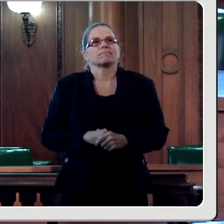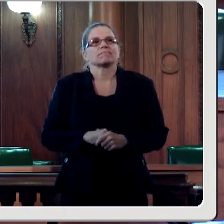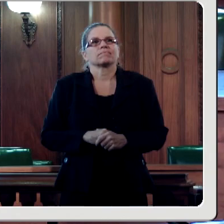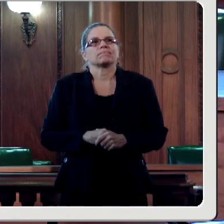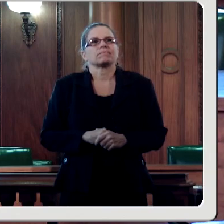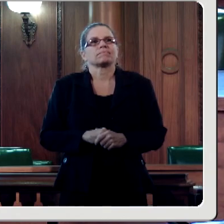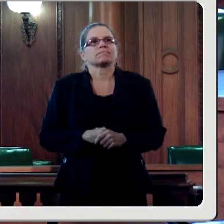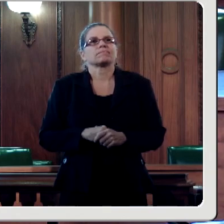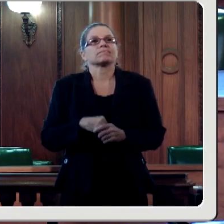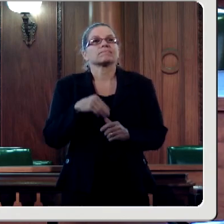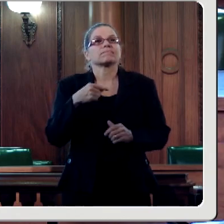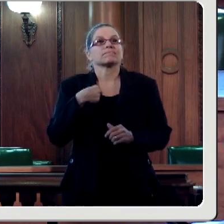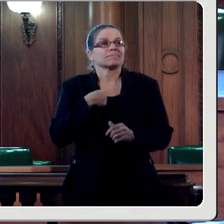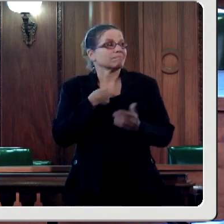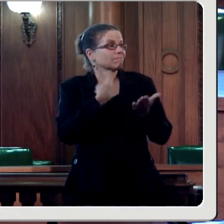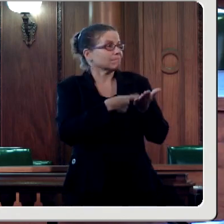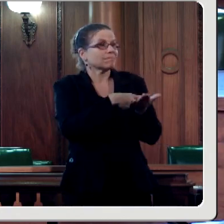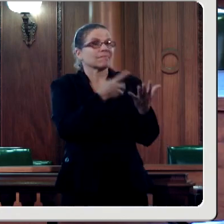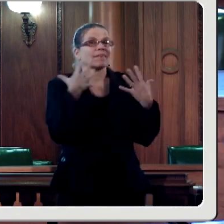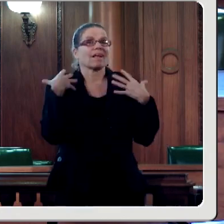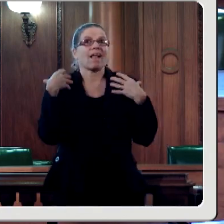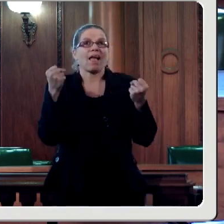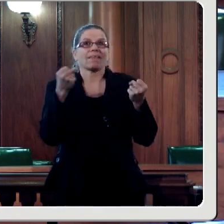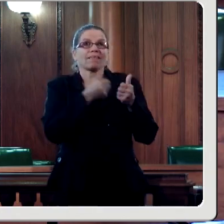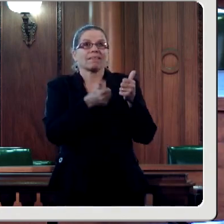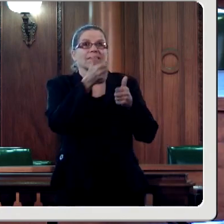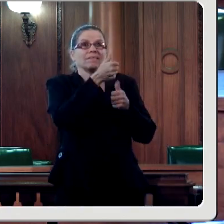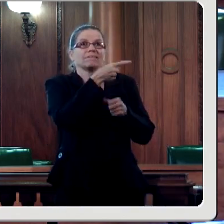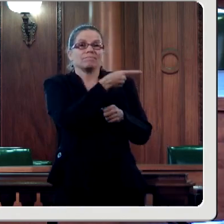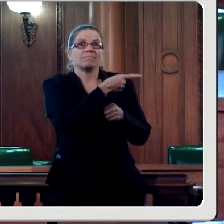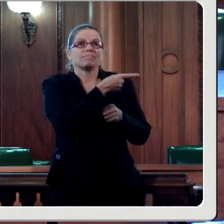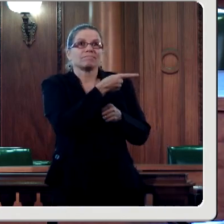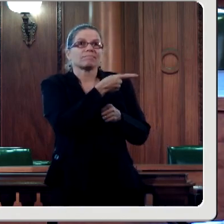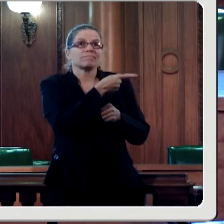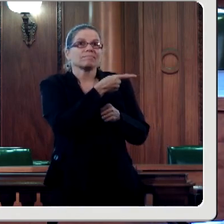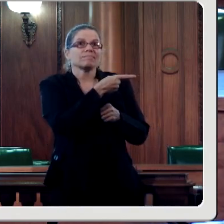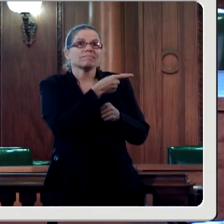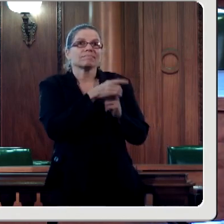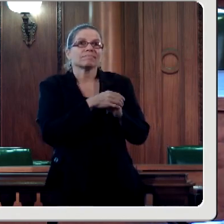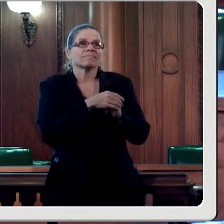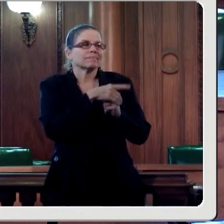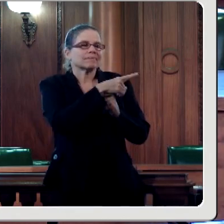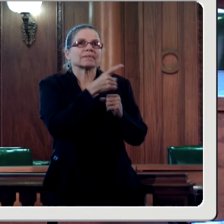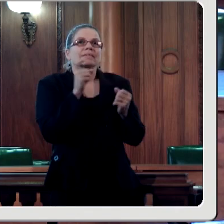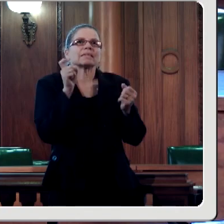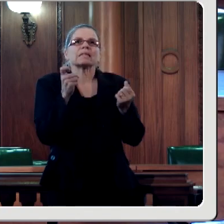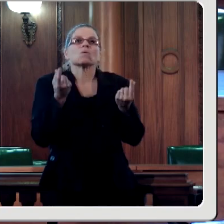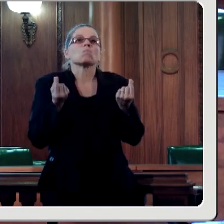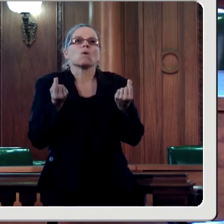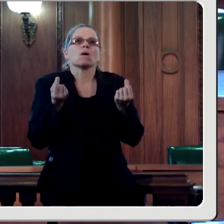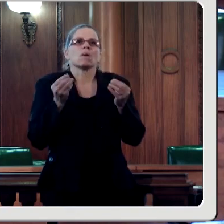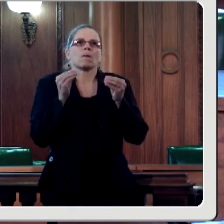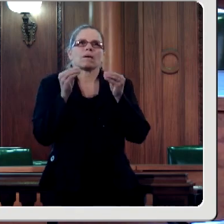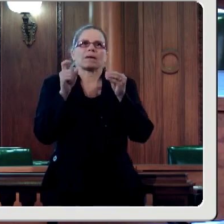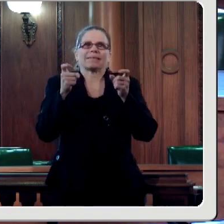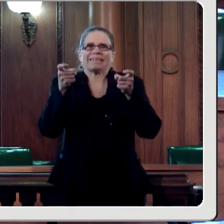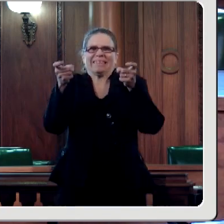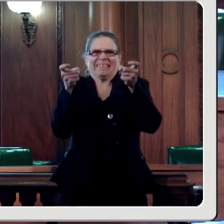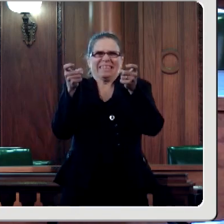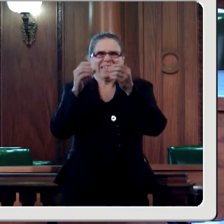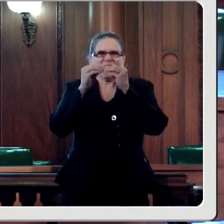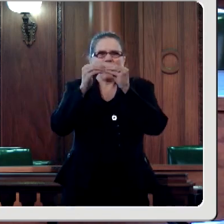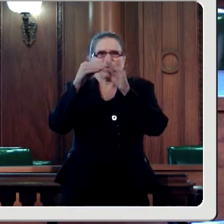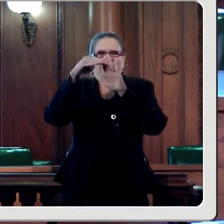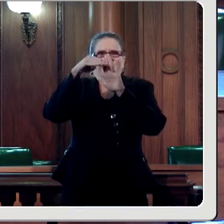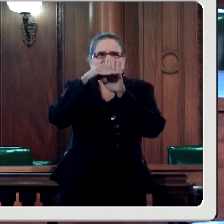sustain a 2-week period of getting to those single numbers or lower double-digit numbers so we can move